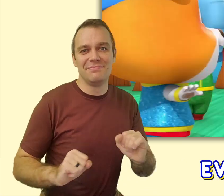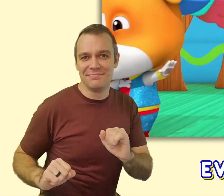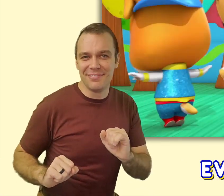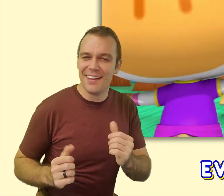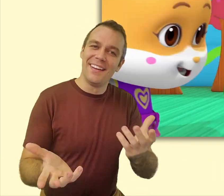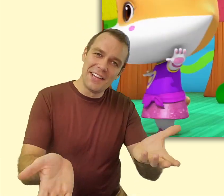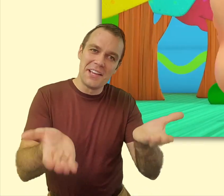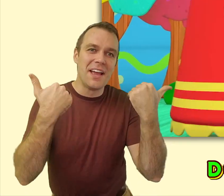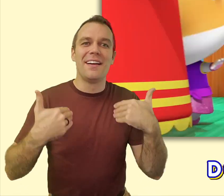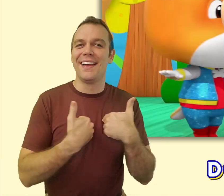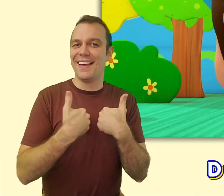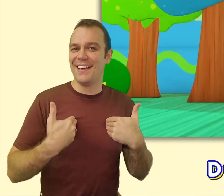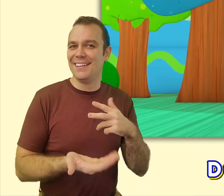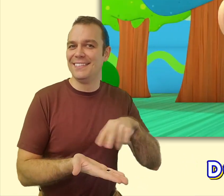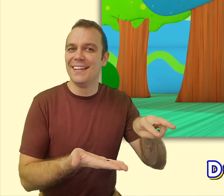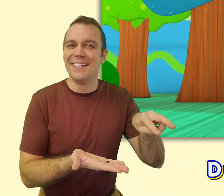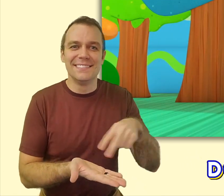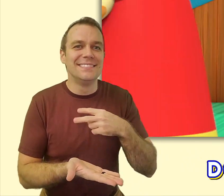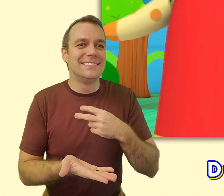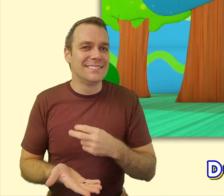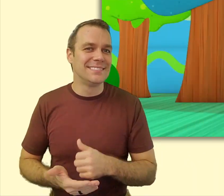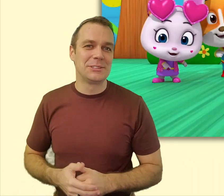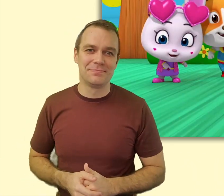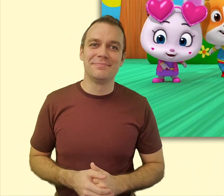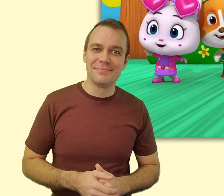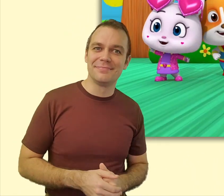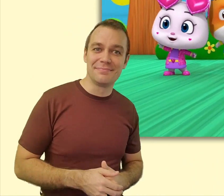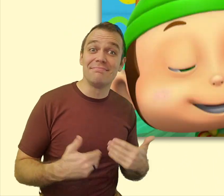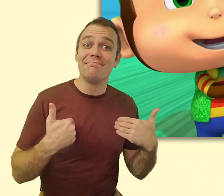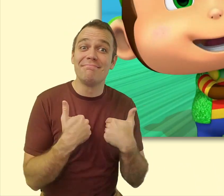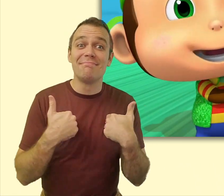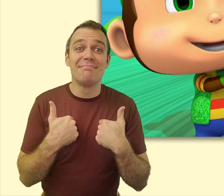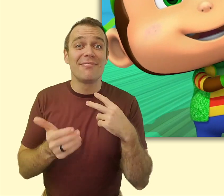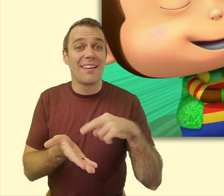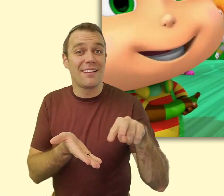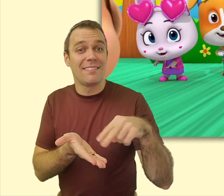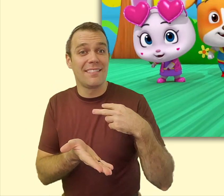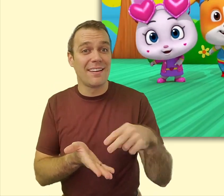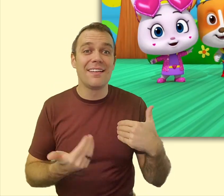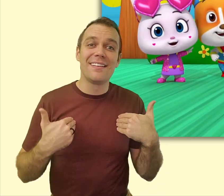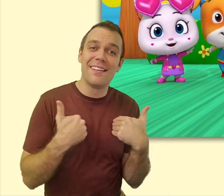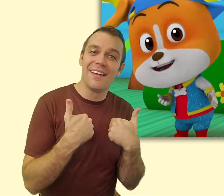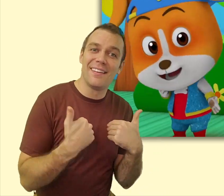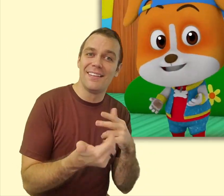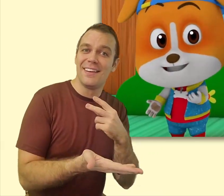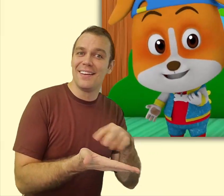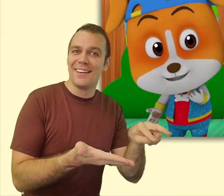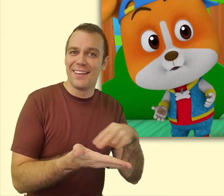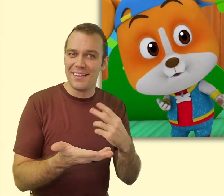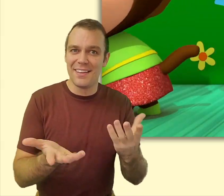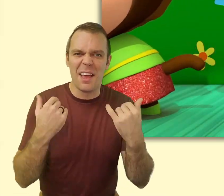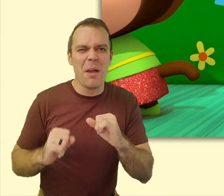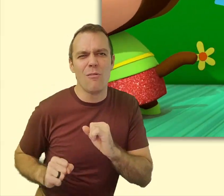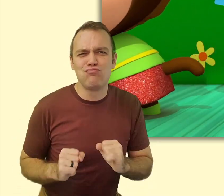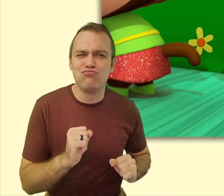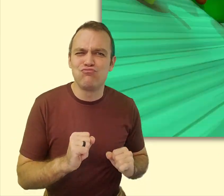Everybody twist along, doing the animal dance. So cool! The animal dance, the animal dance. Do